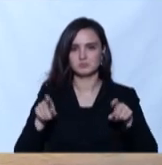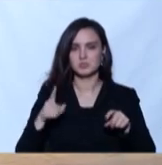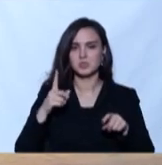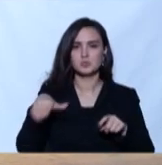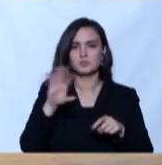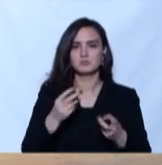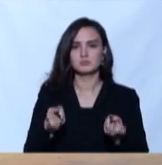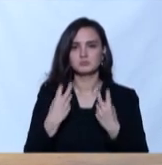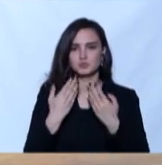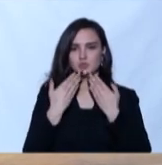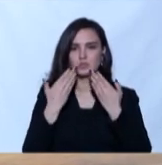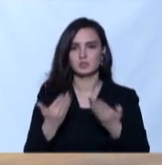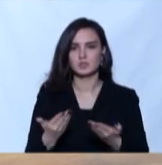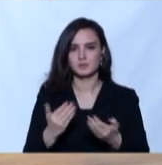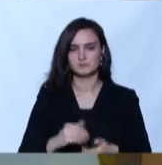they were there.